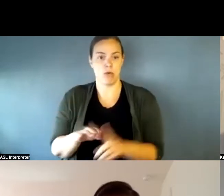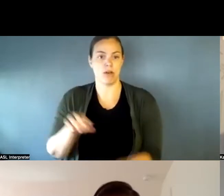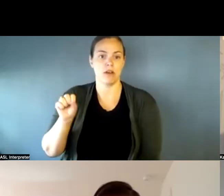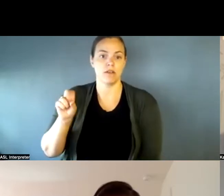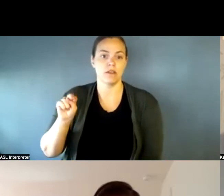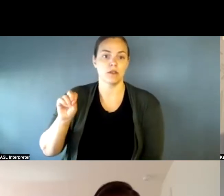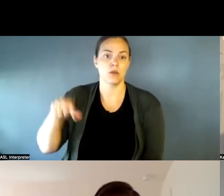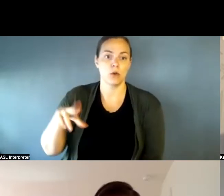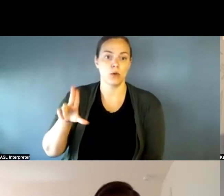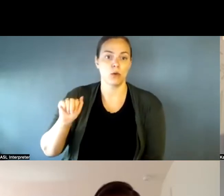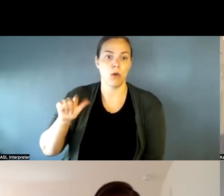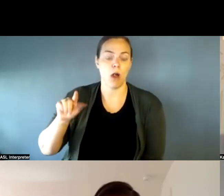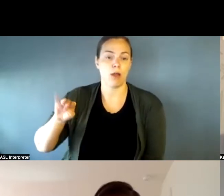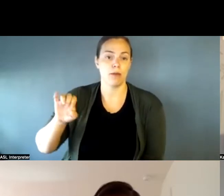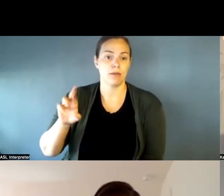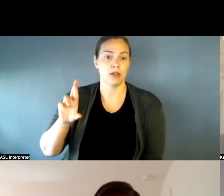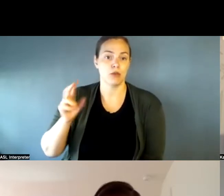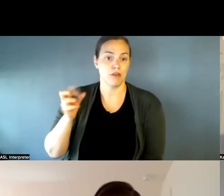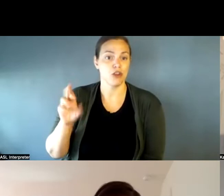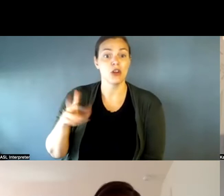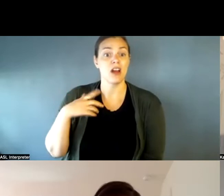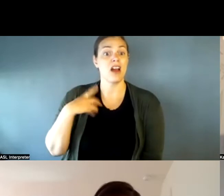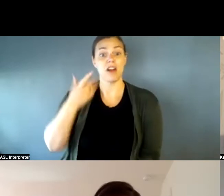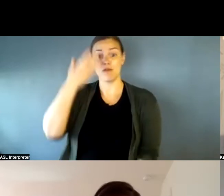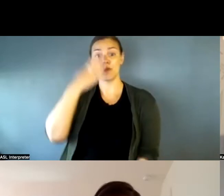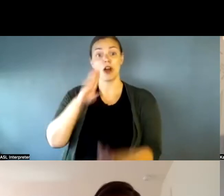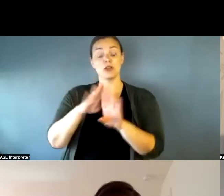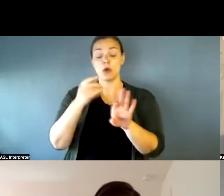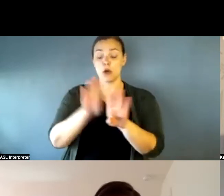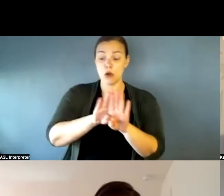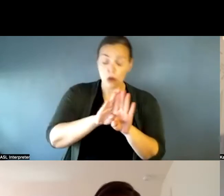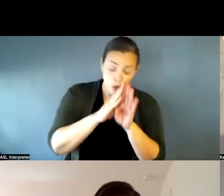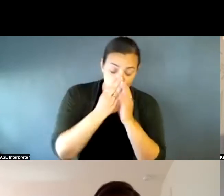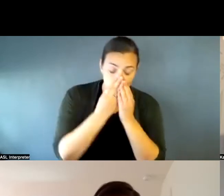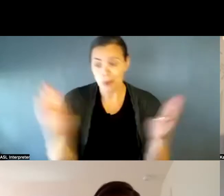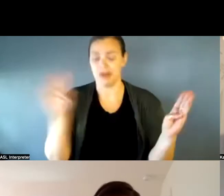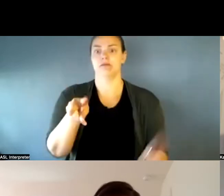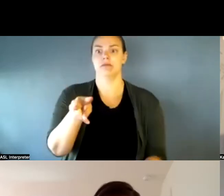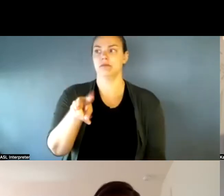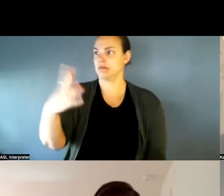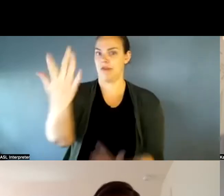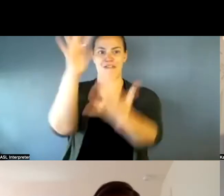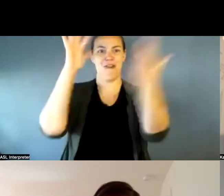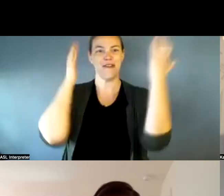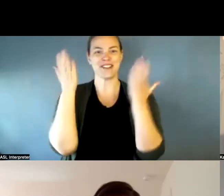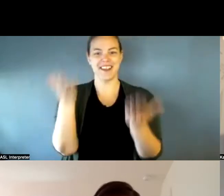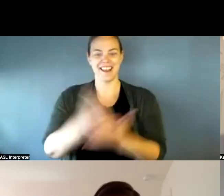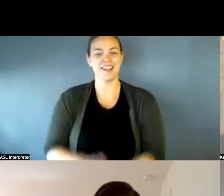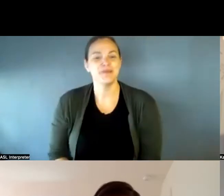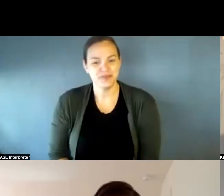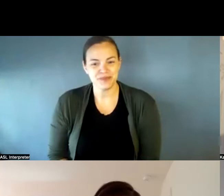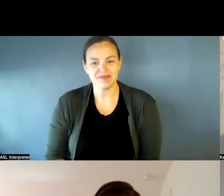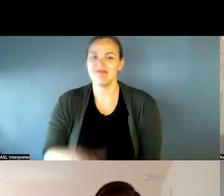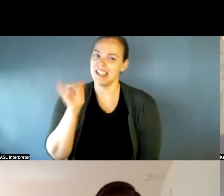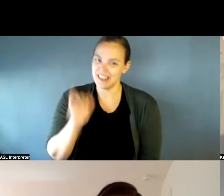door, and I'm there, I'm in the forest. And this is where you go to get away from the hustle and bustle of the